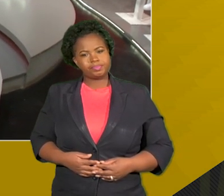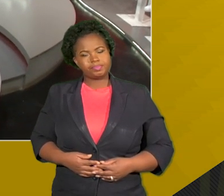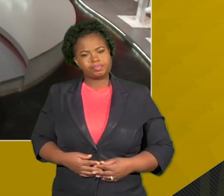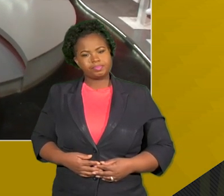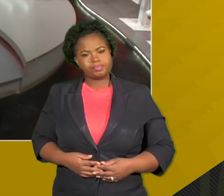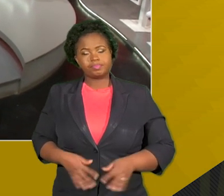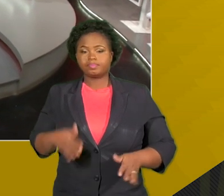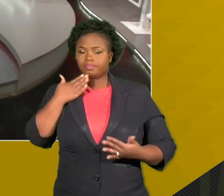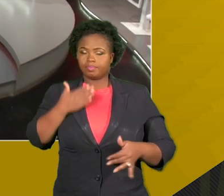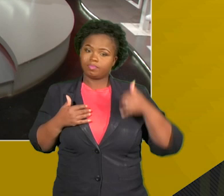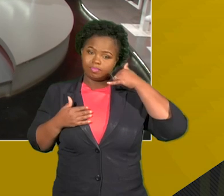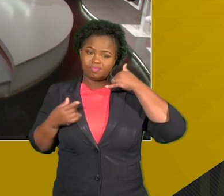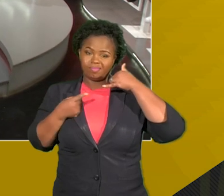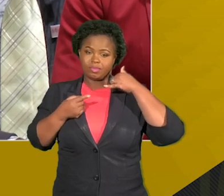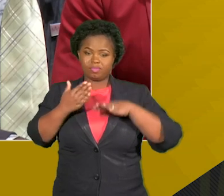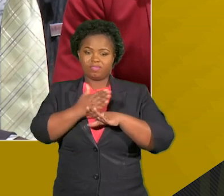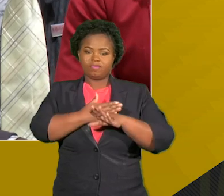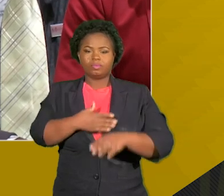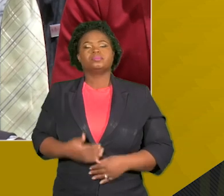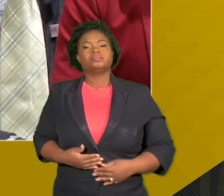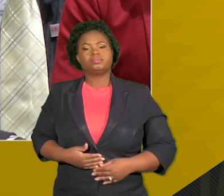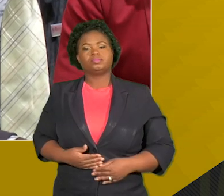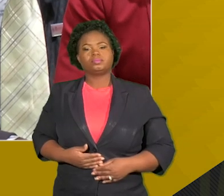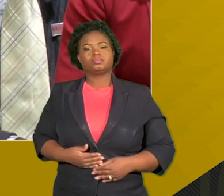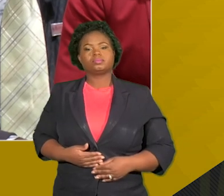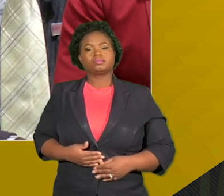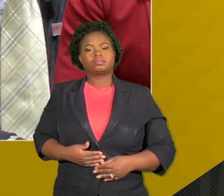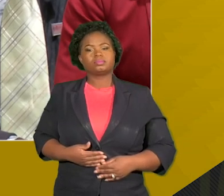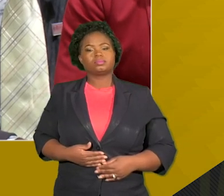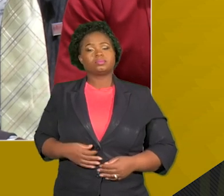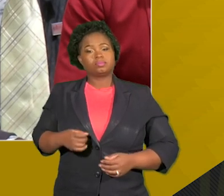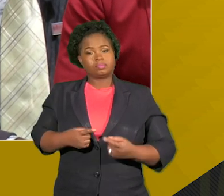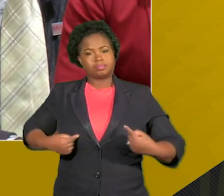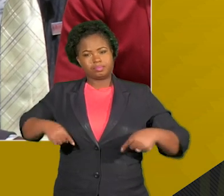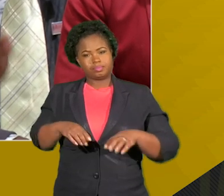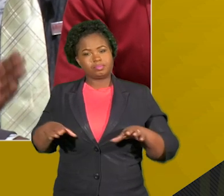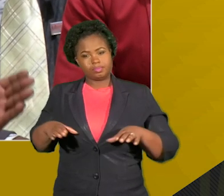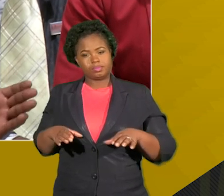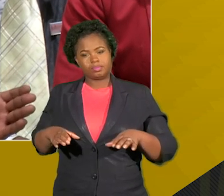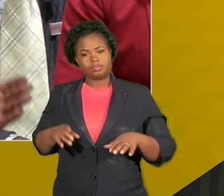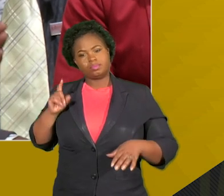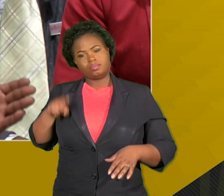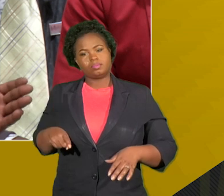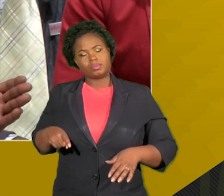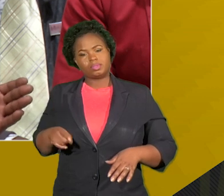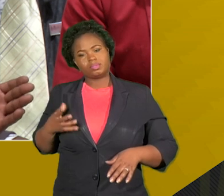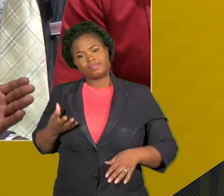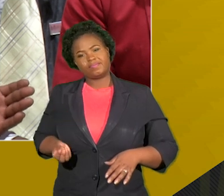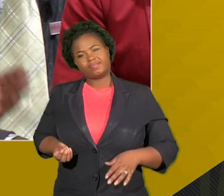Thanks, caller, for your question. I think from our point of view, what you need to do is you need to have a